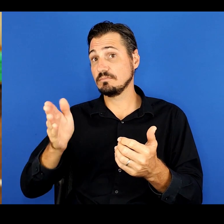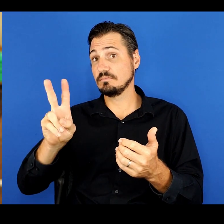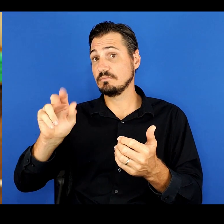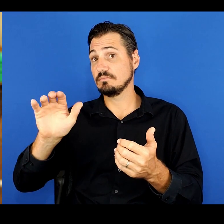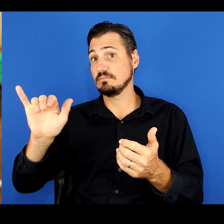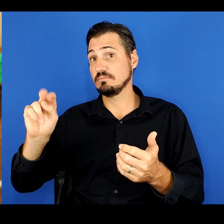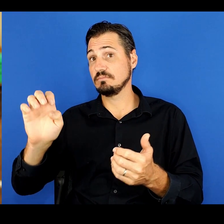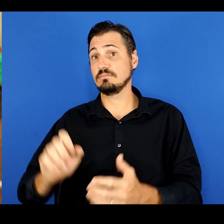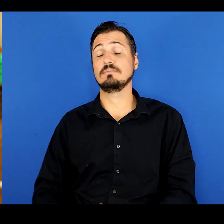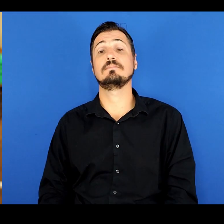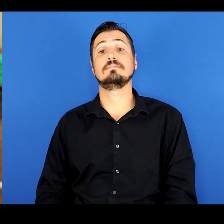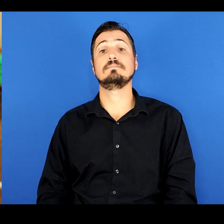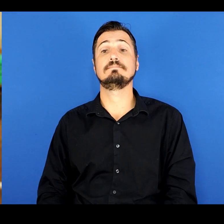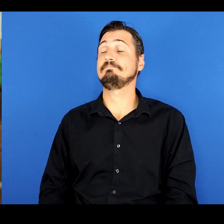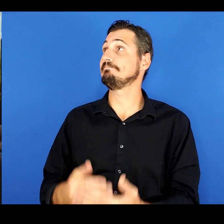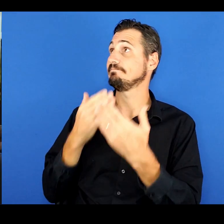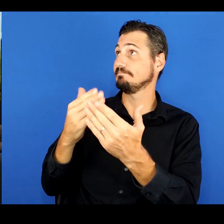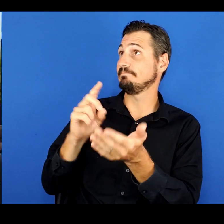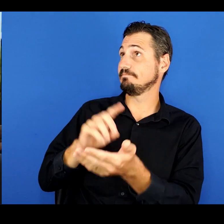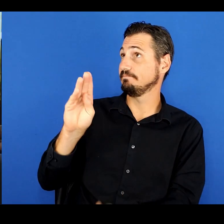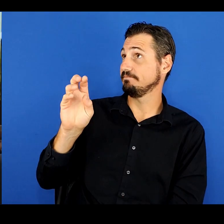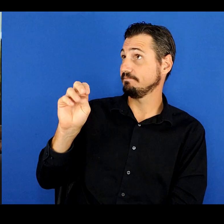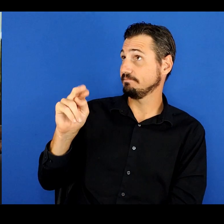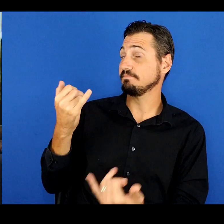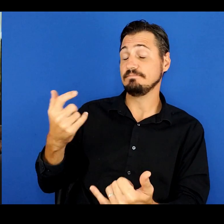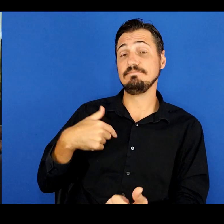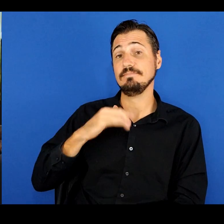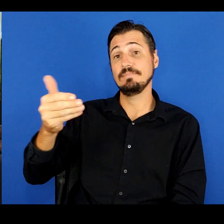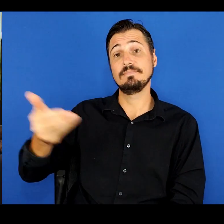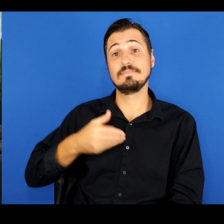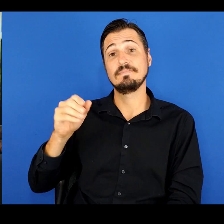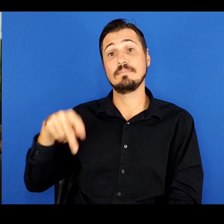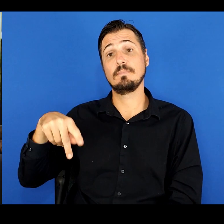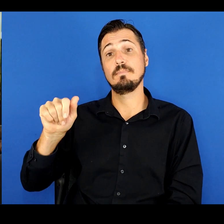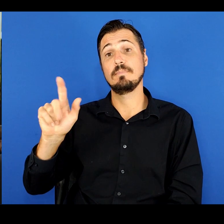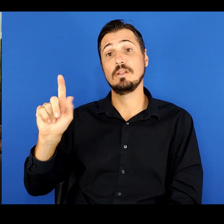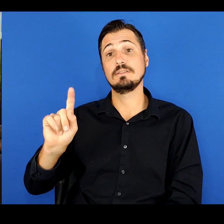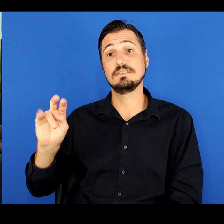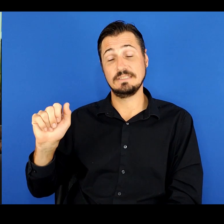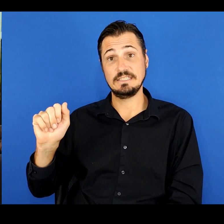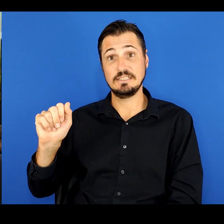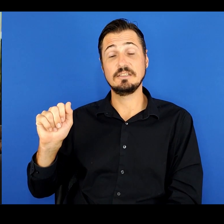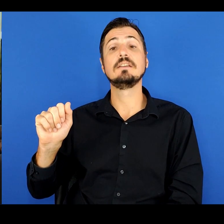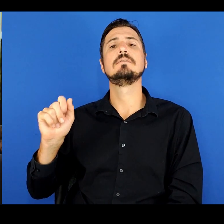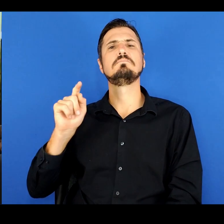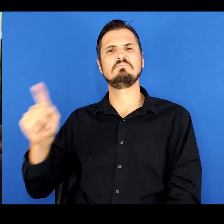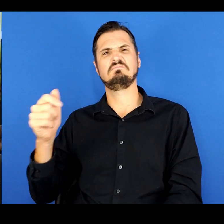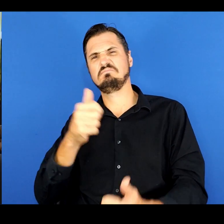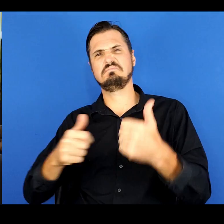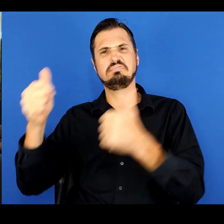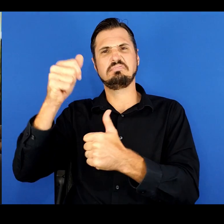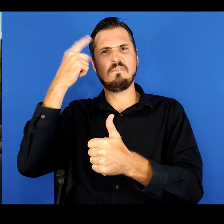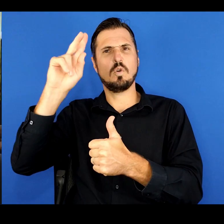kauai.gov/vaccine. Thank you. Thanks, Dr. Berman. And now we would like to invite Paul Zena, the Department of Education's Kauai Complex